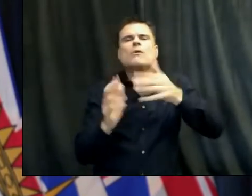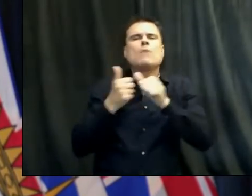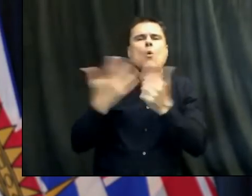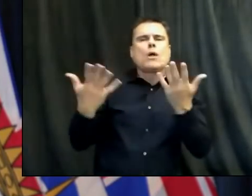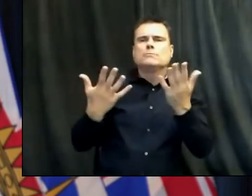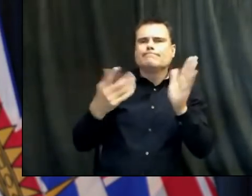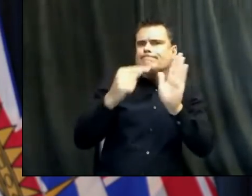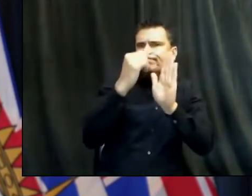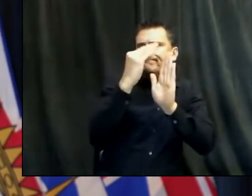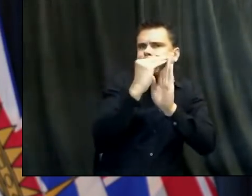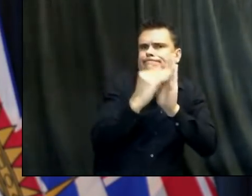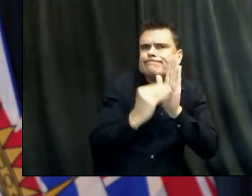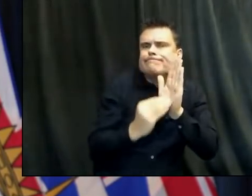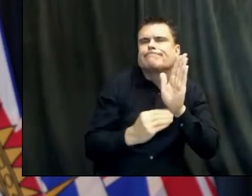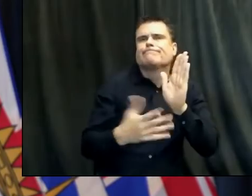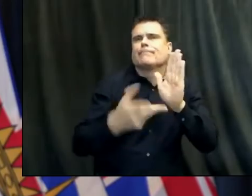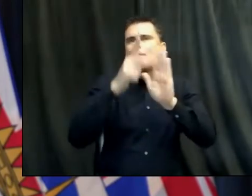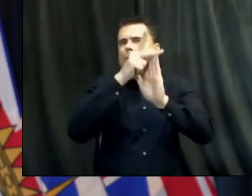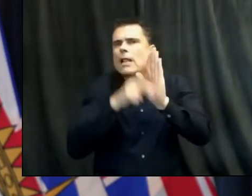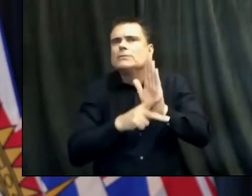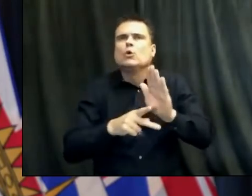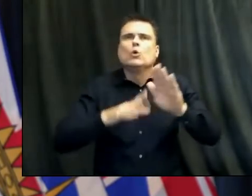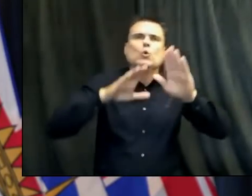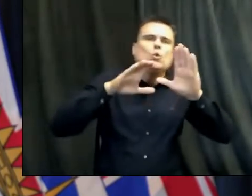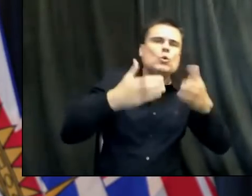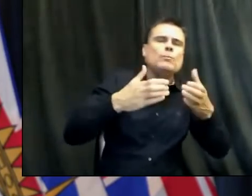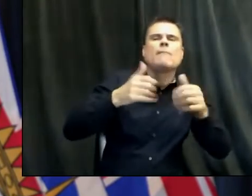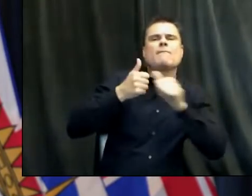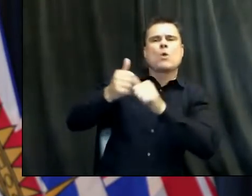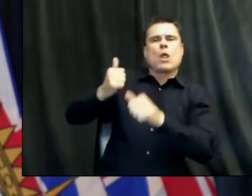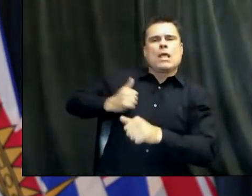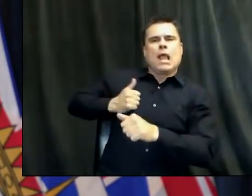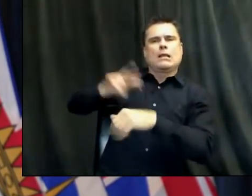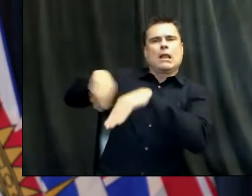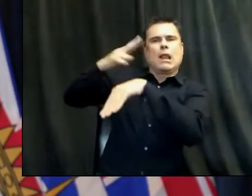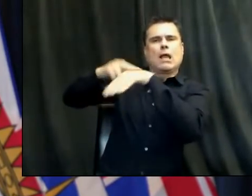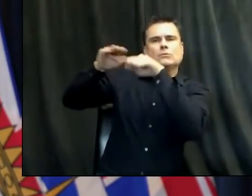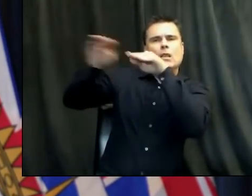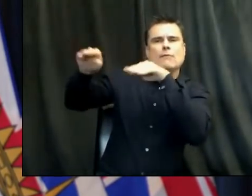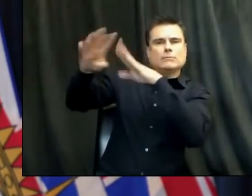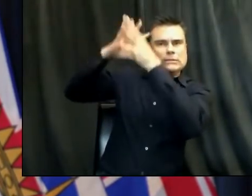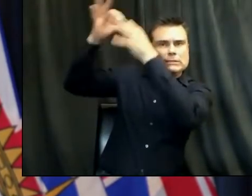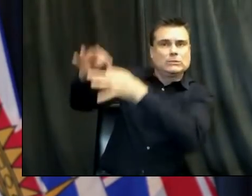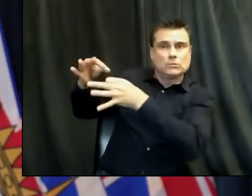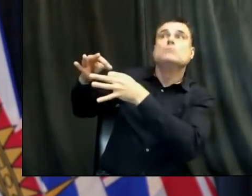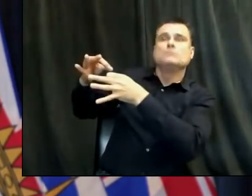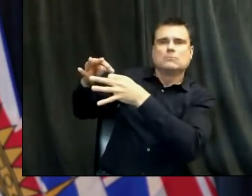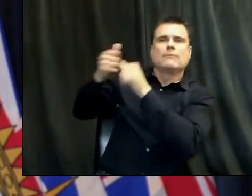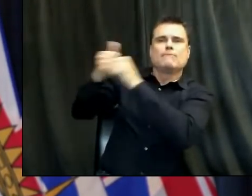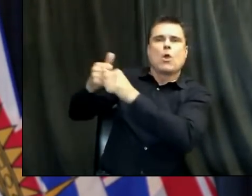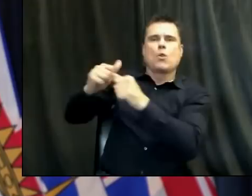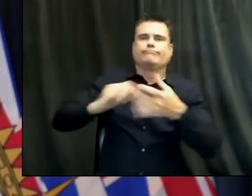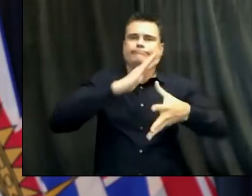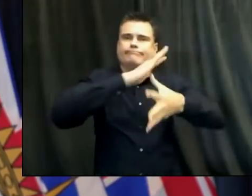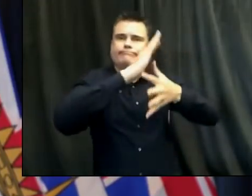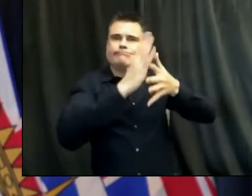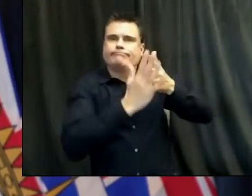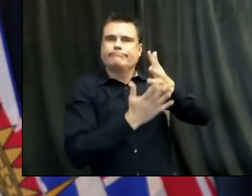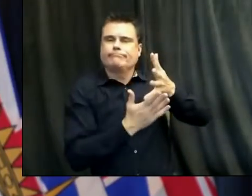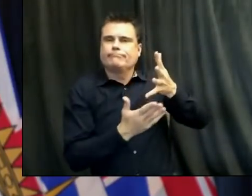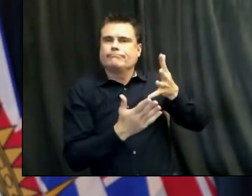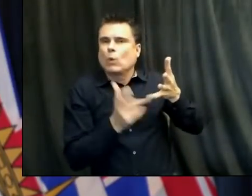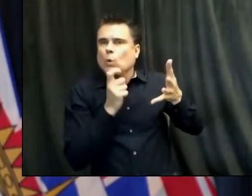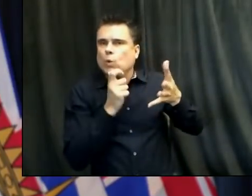includes public health, clinicians, ethicists. So we will be making recommendations